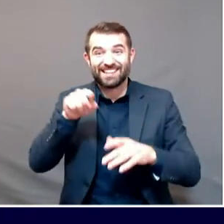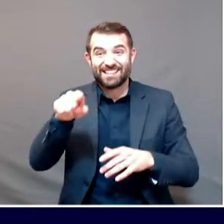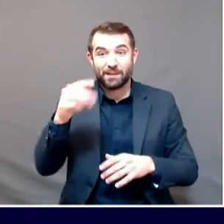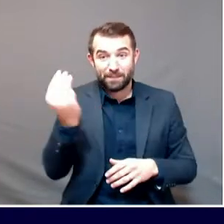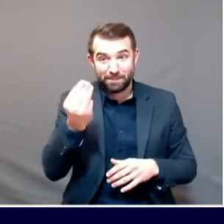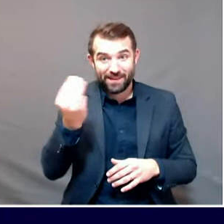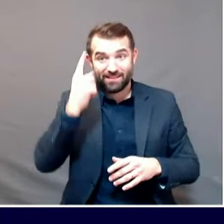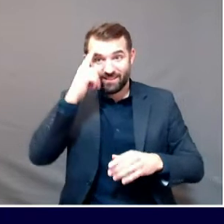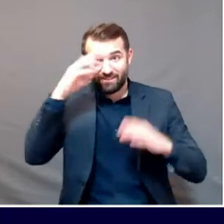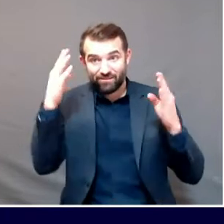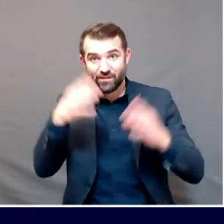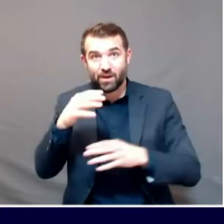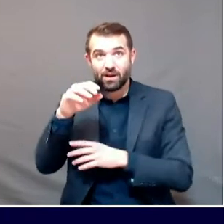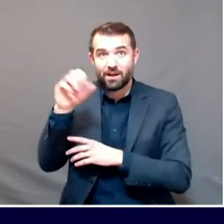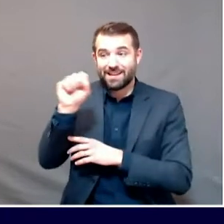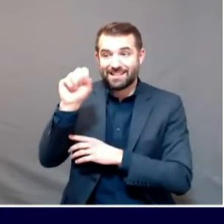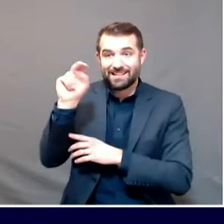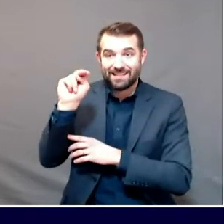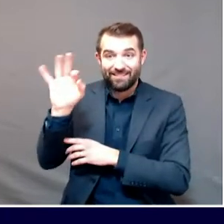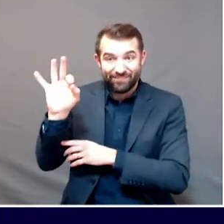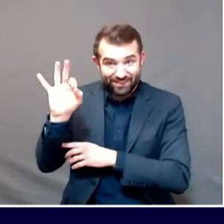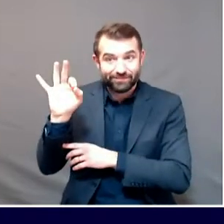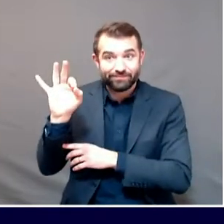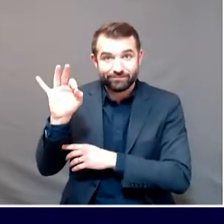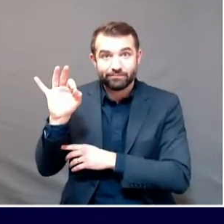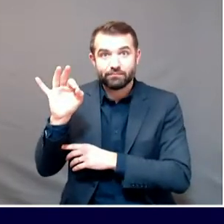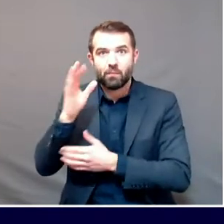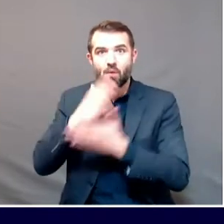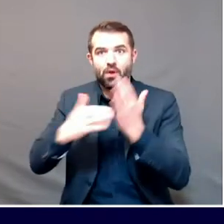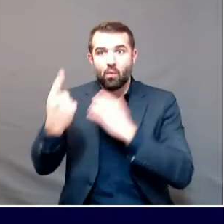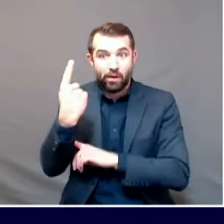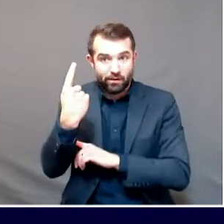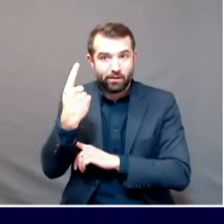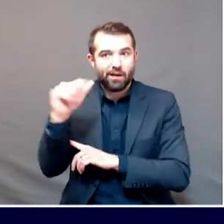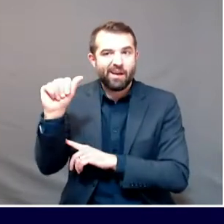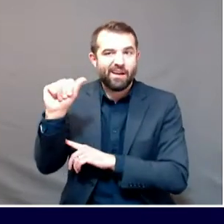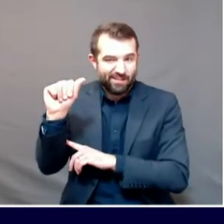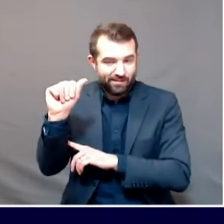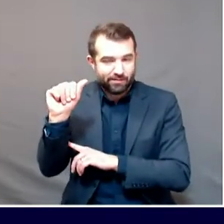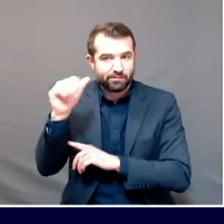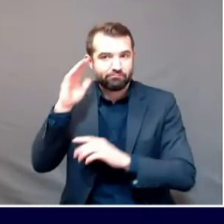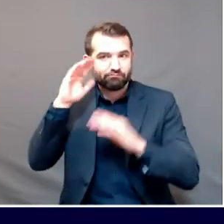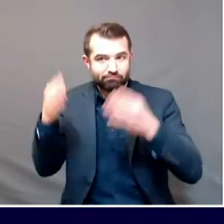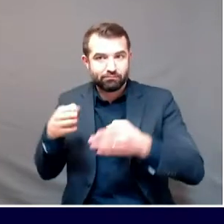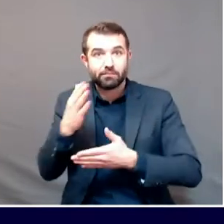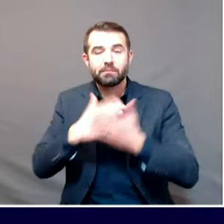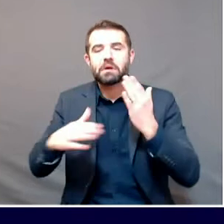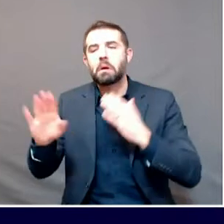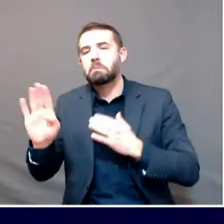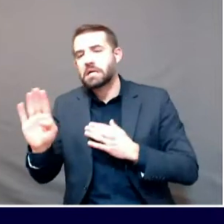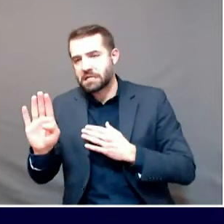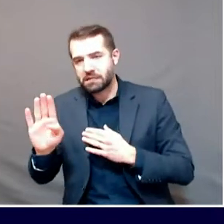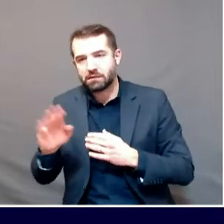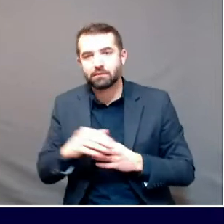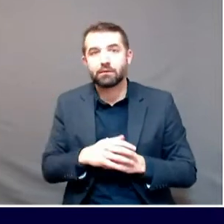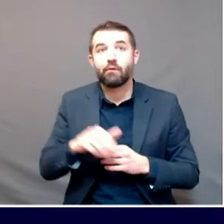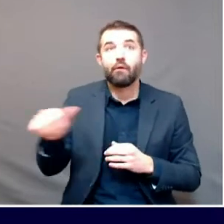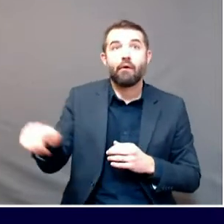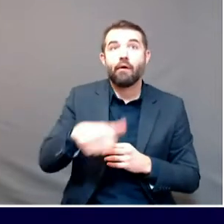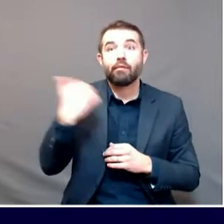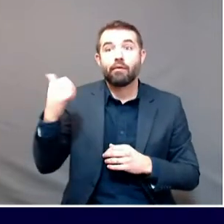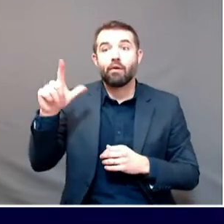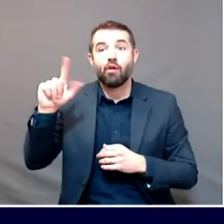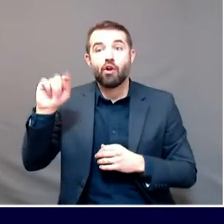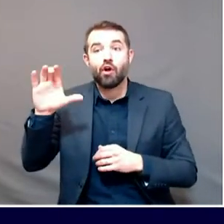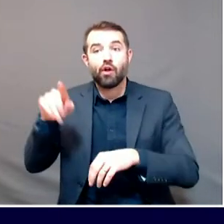facilities. Part B, which was to begin the subsequent week, focused on other long-term care facilities like